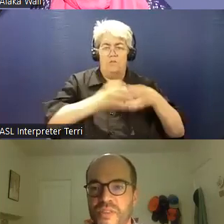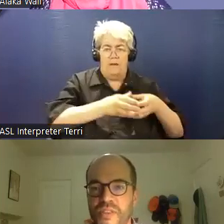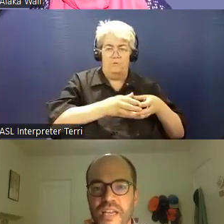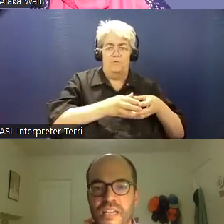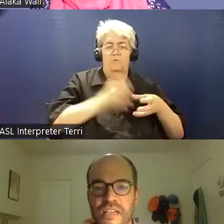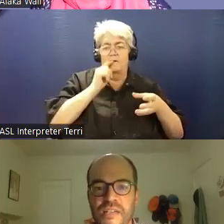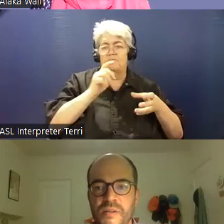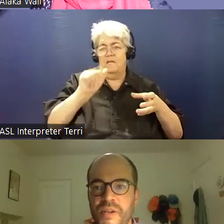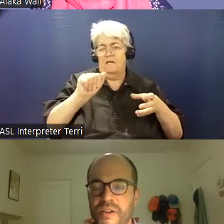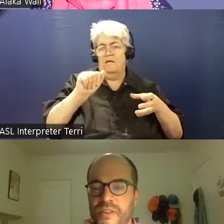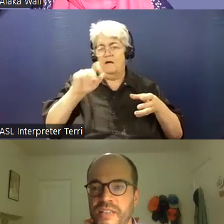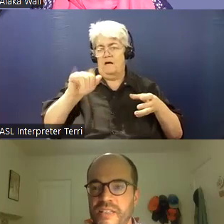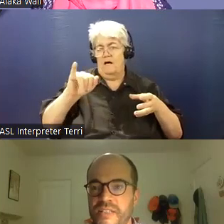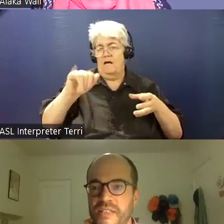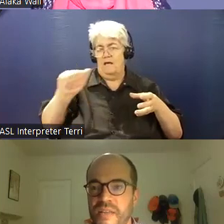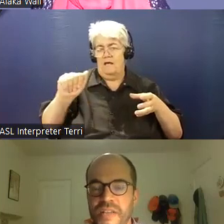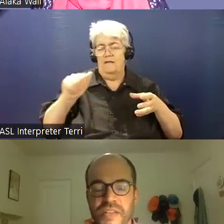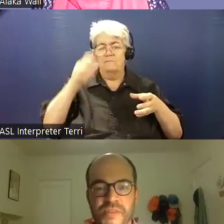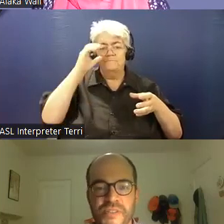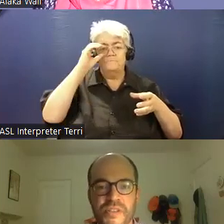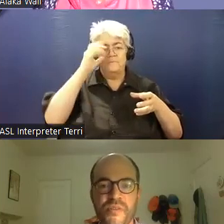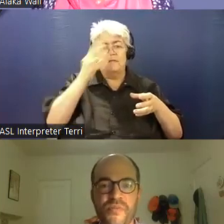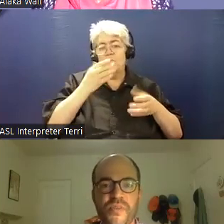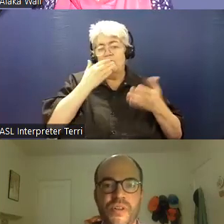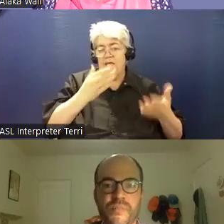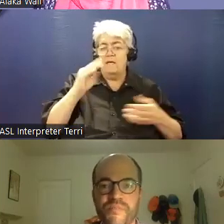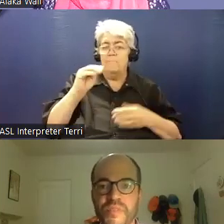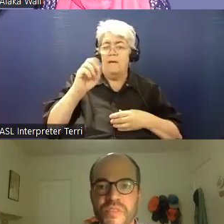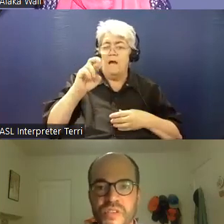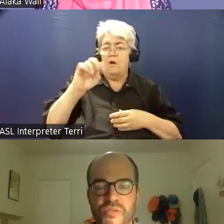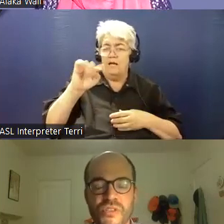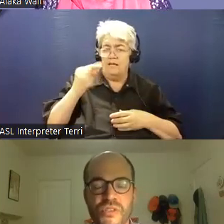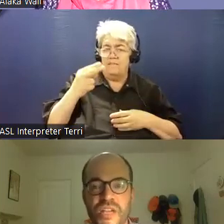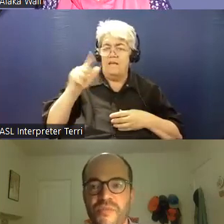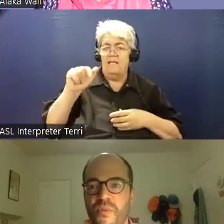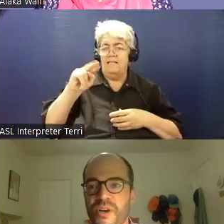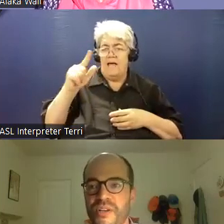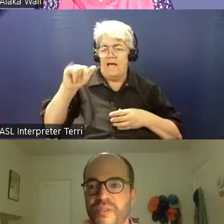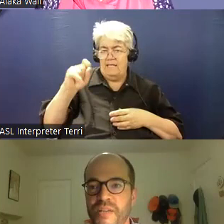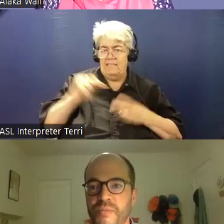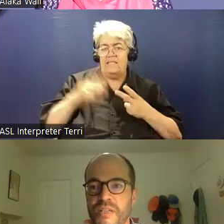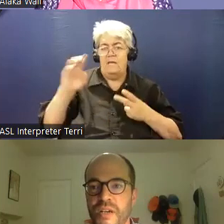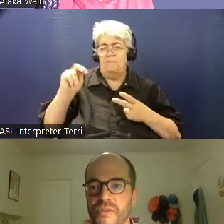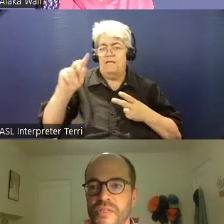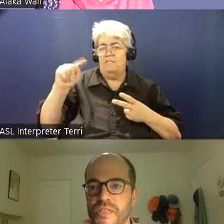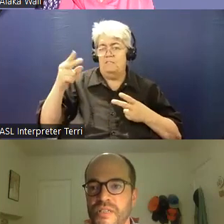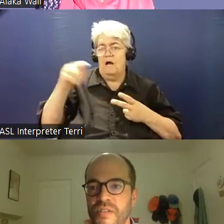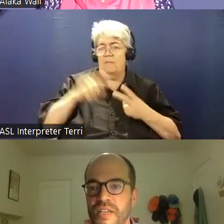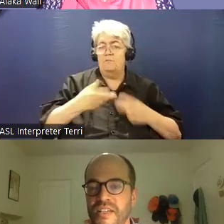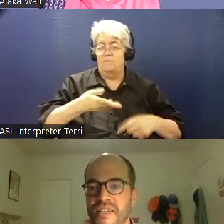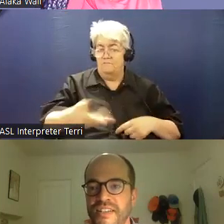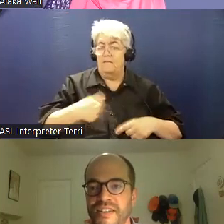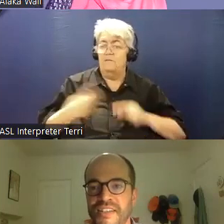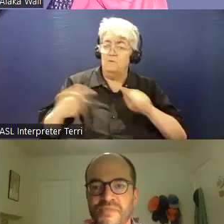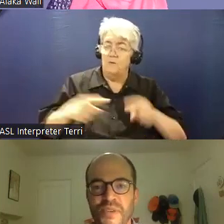I want to thank Meredith Langlitz and Ben Thomas of the Central Society for inviting me to host this